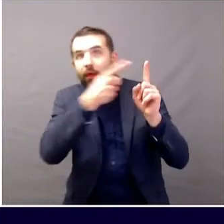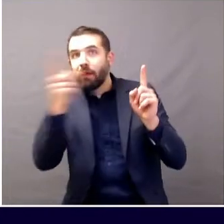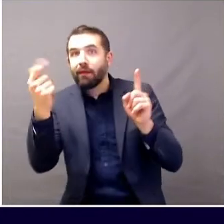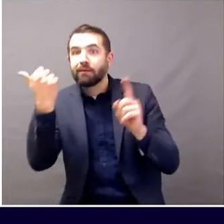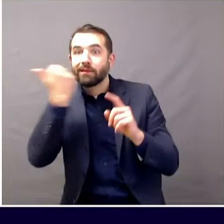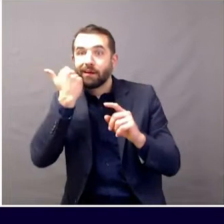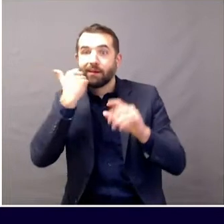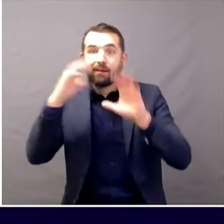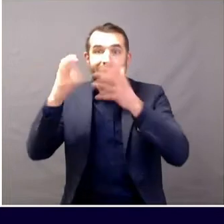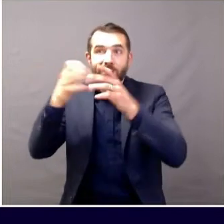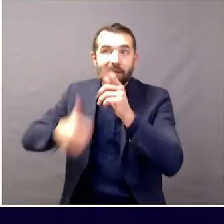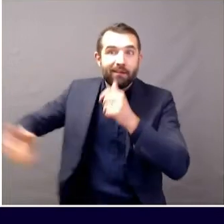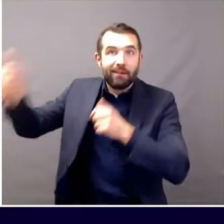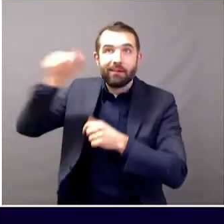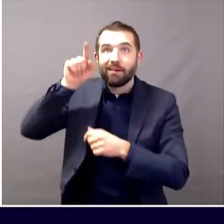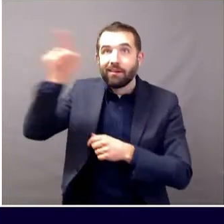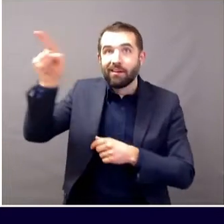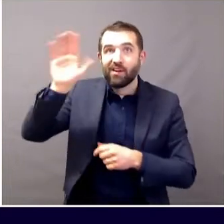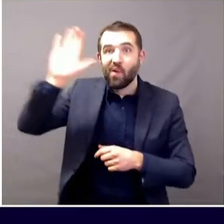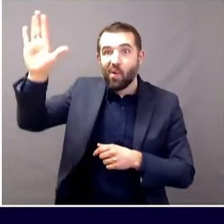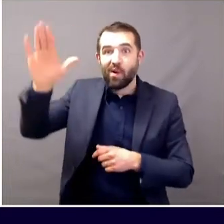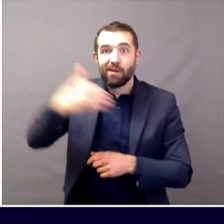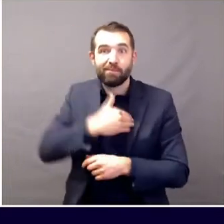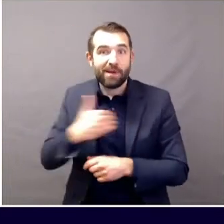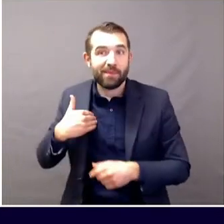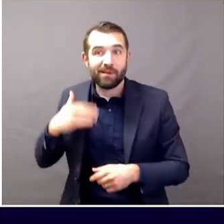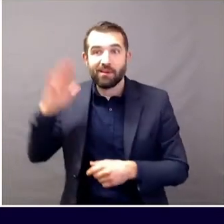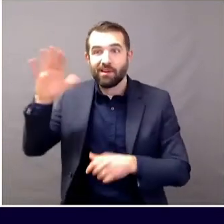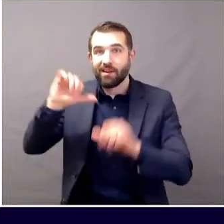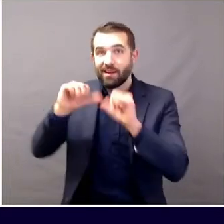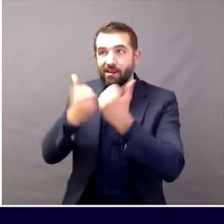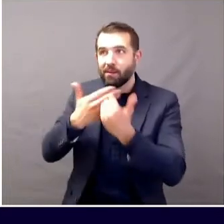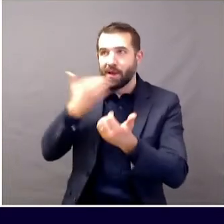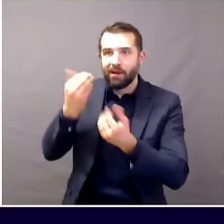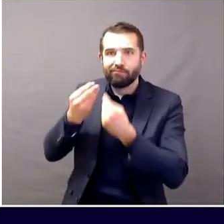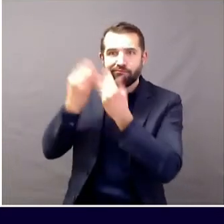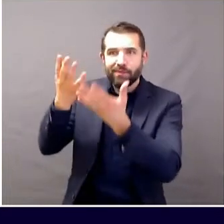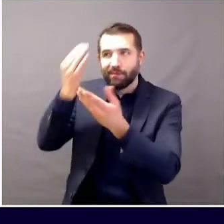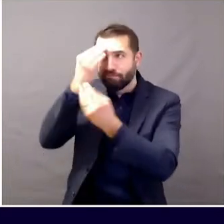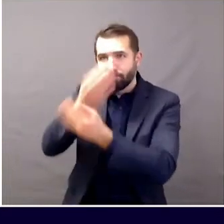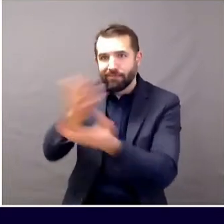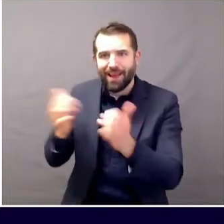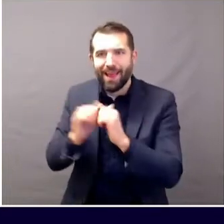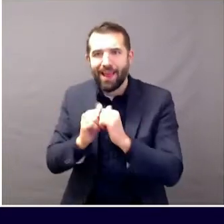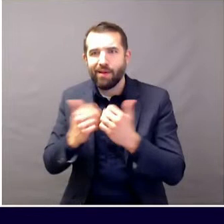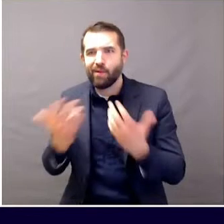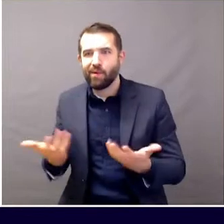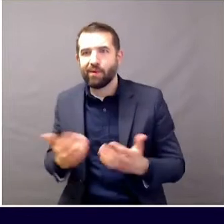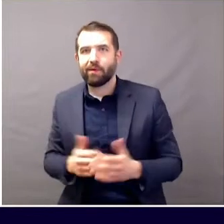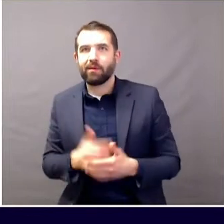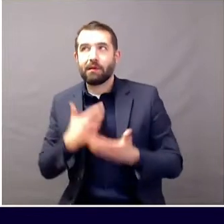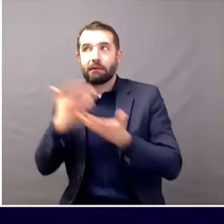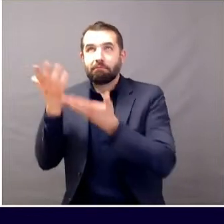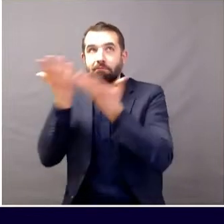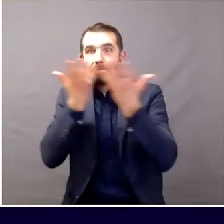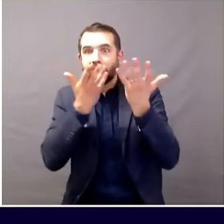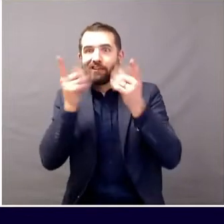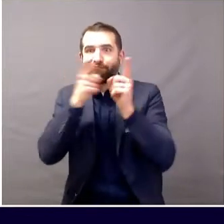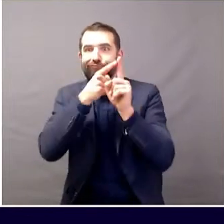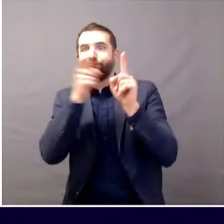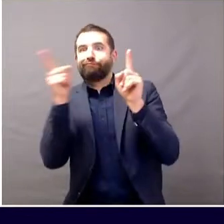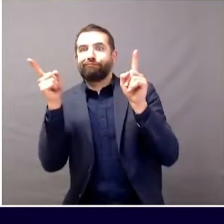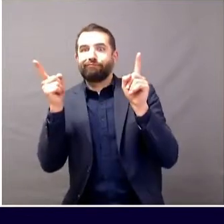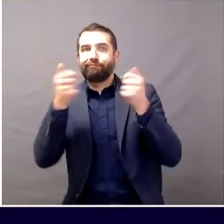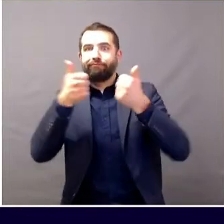deliver vaccine to particularly smaller independent medical practices. There are large multi-specialty